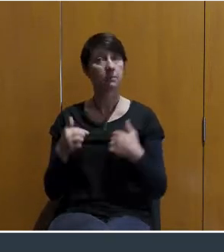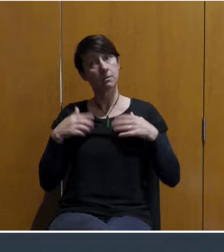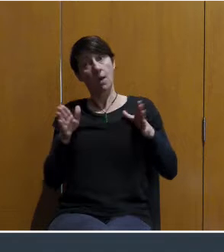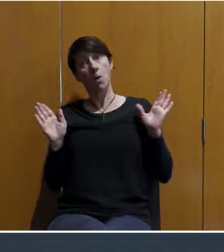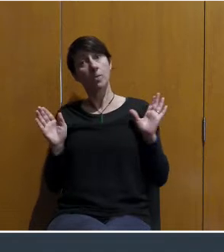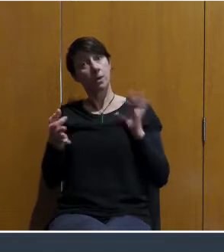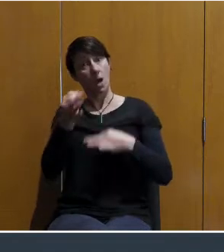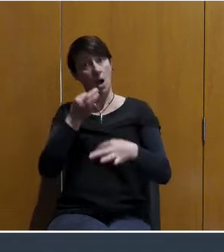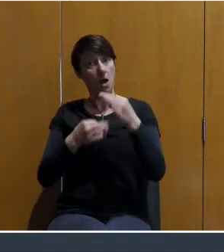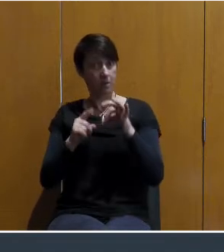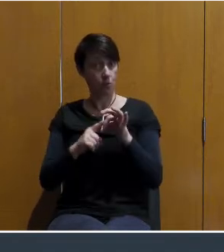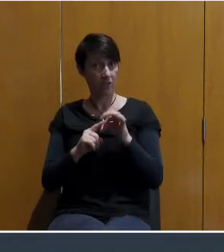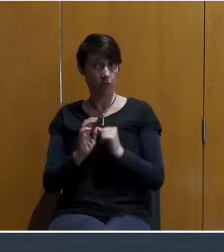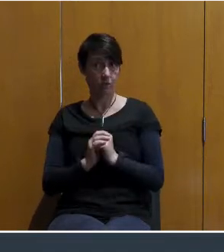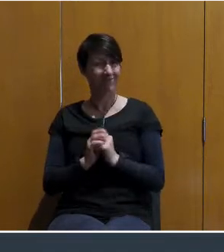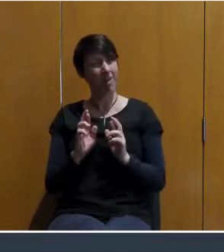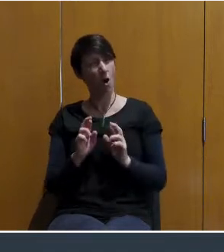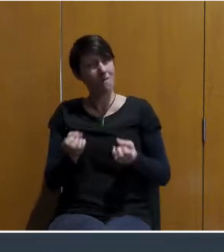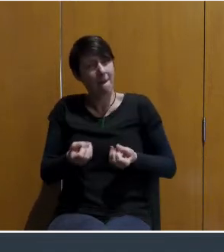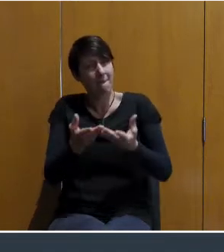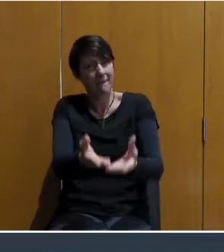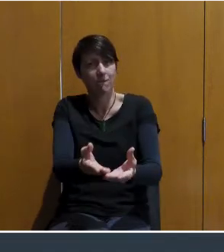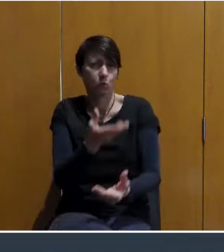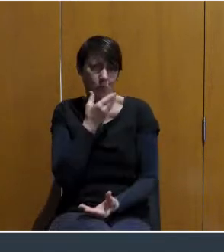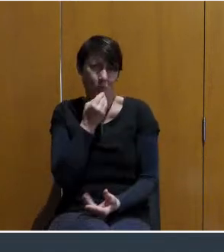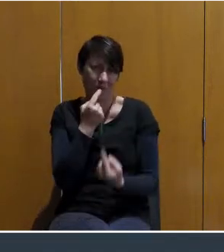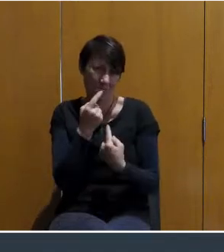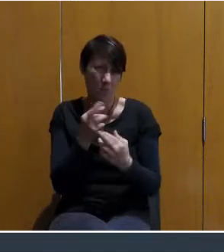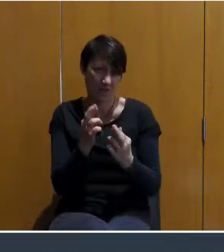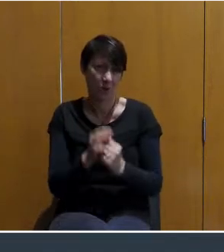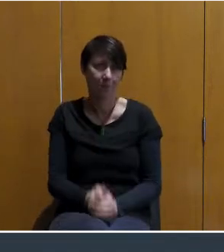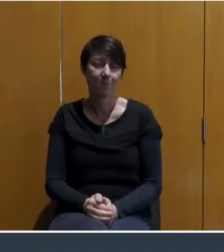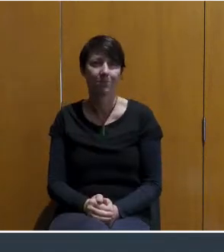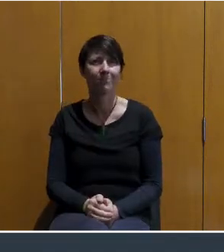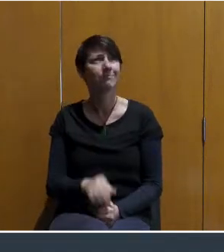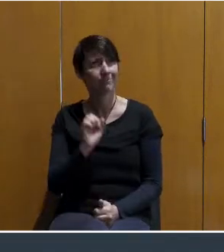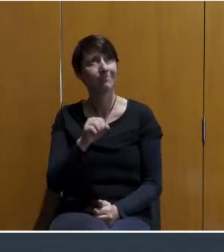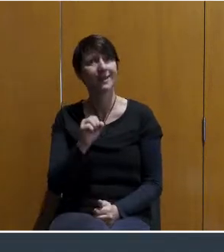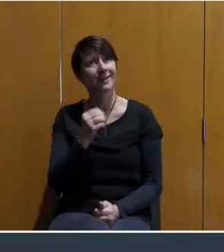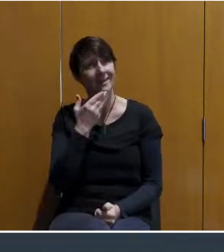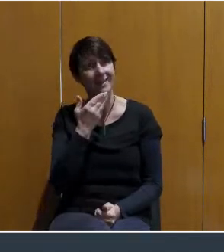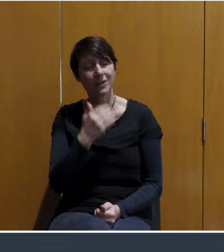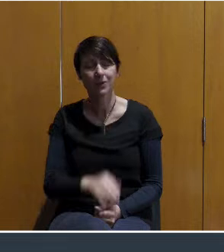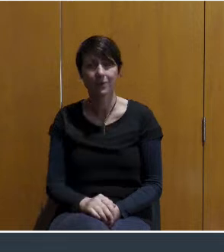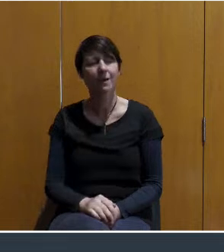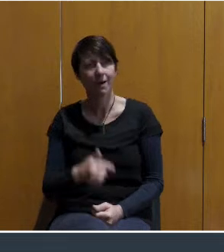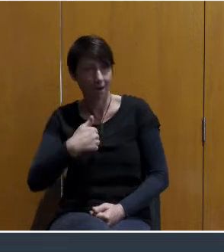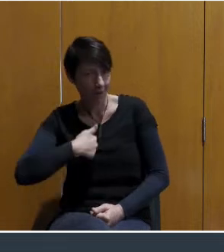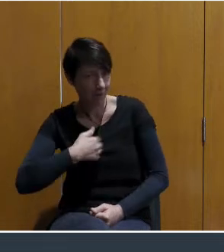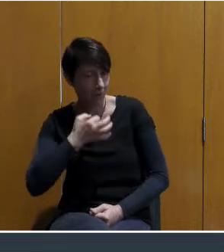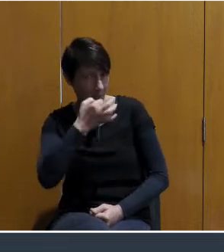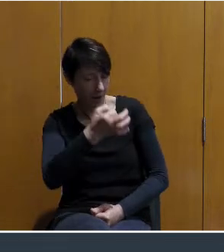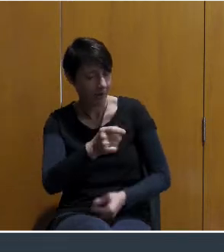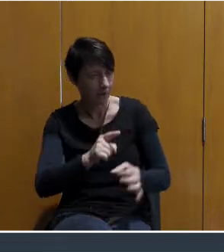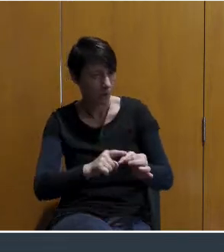given you something that's useful for you. Oh, you have. Thank you very much. And just one question from myself. One